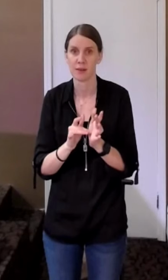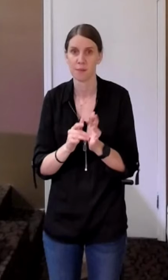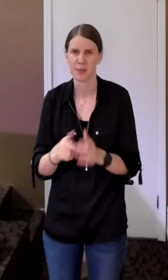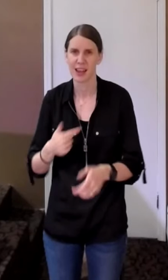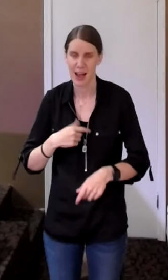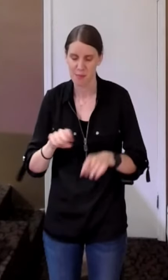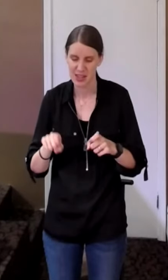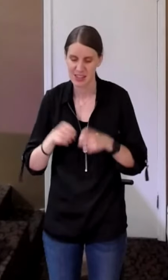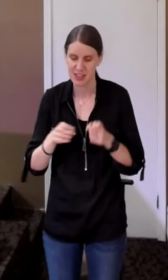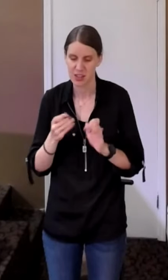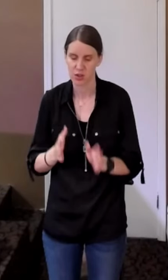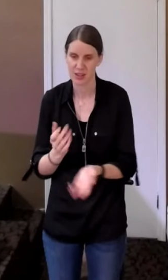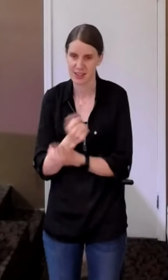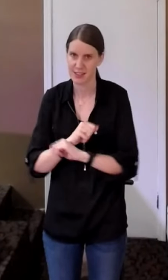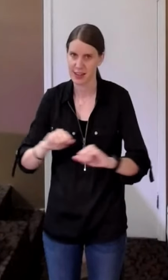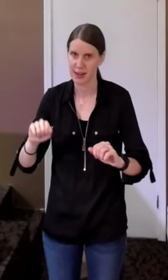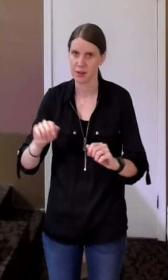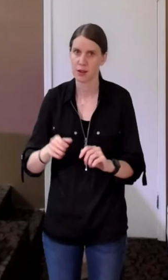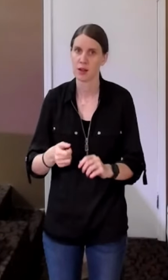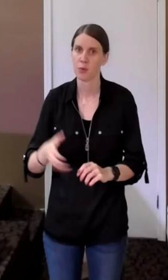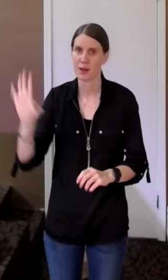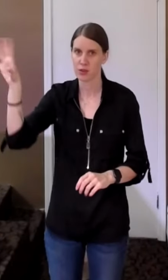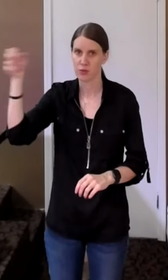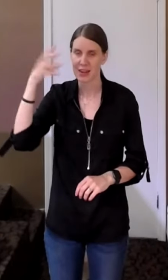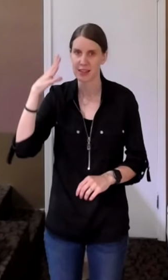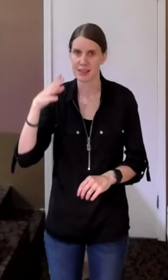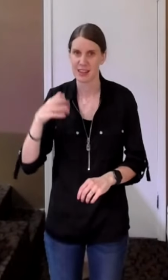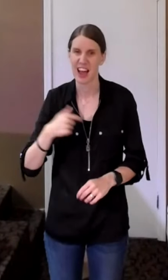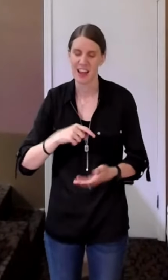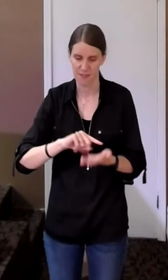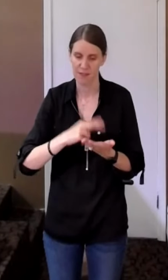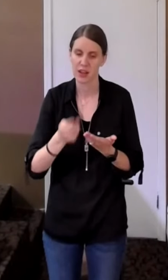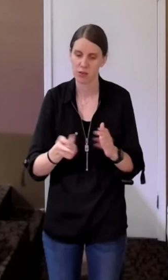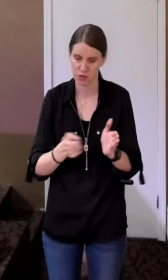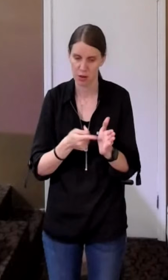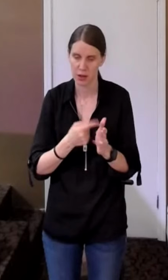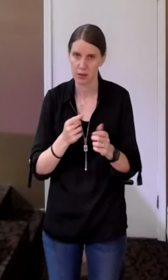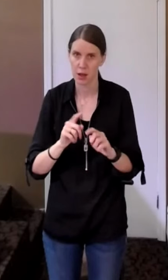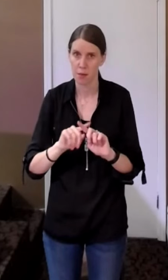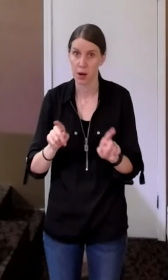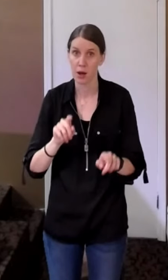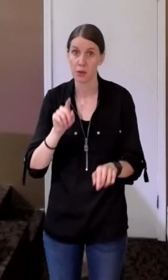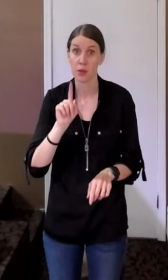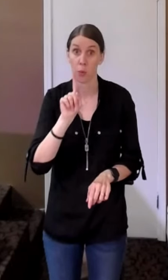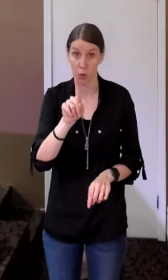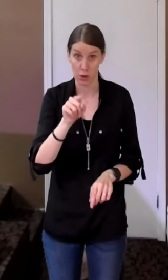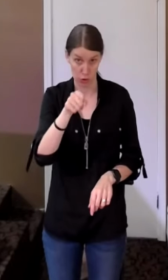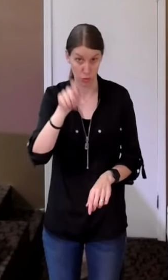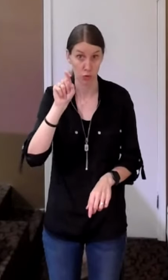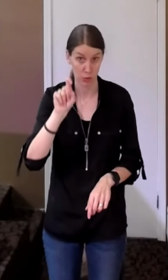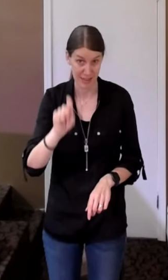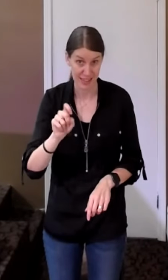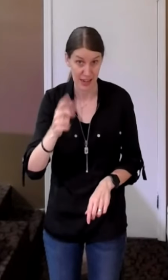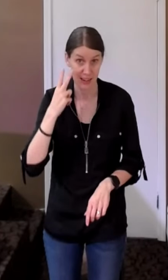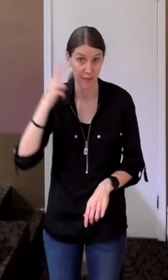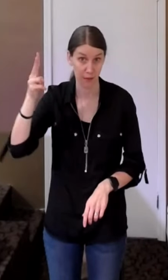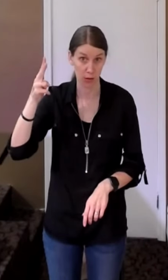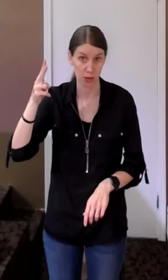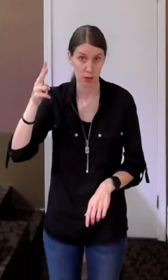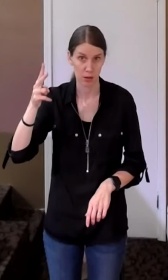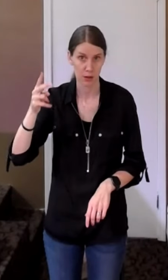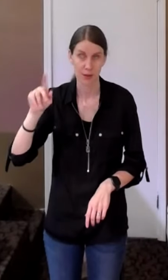by grace. I'm human. And sometimes I fail and I fall, but the one you really need to have your eyes on is our